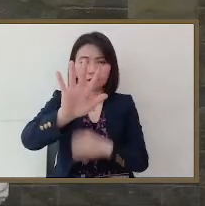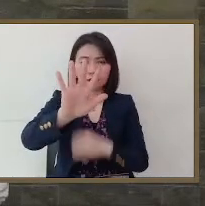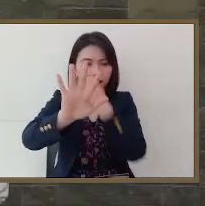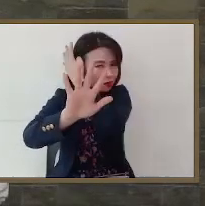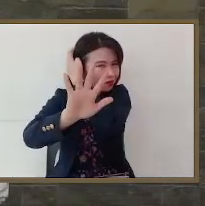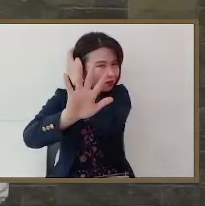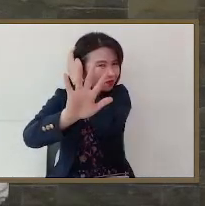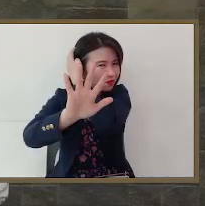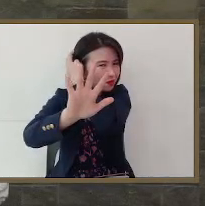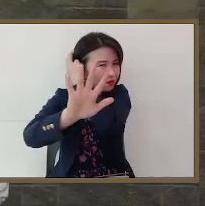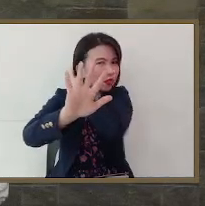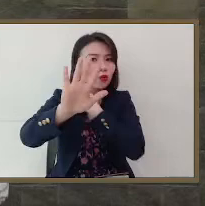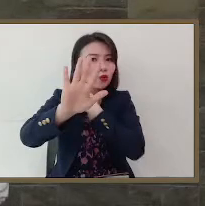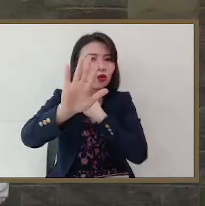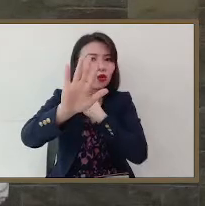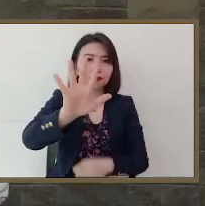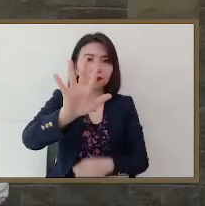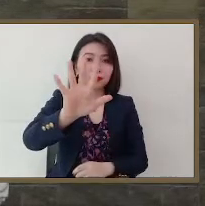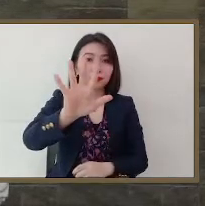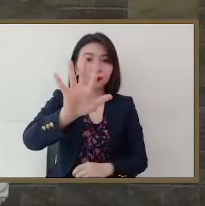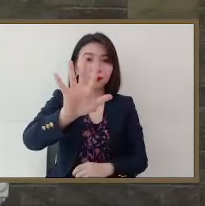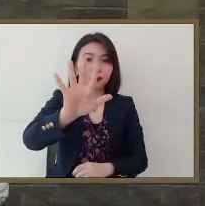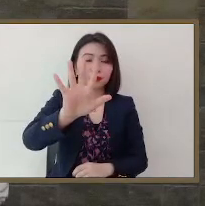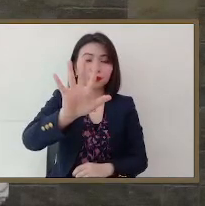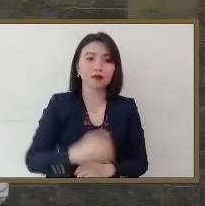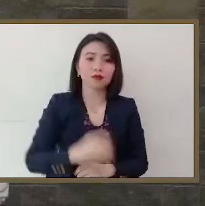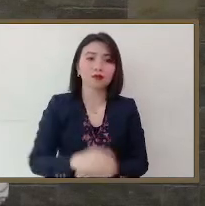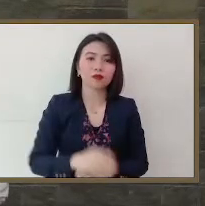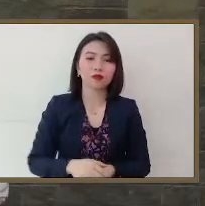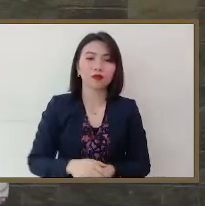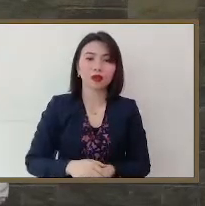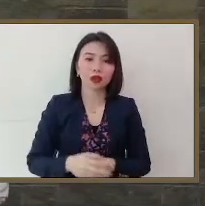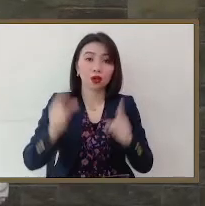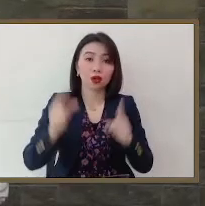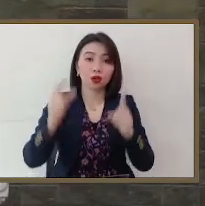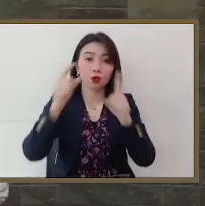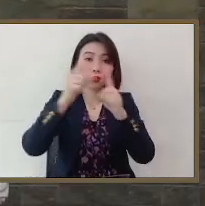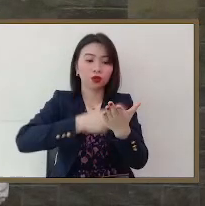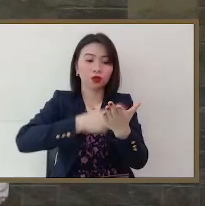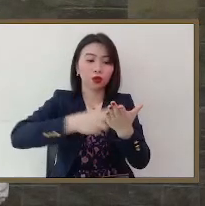the holy city. The words holy city is a